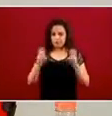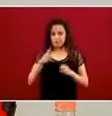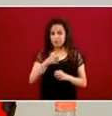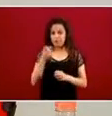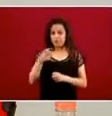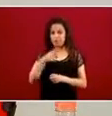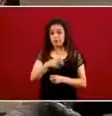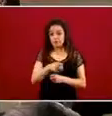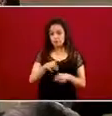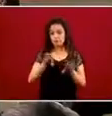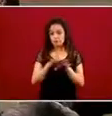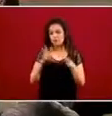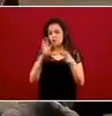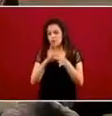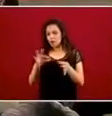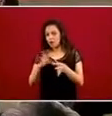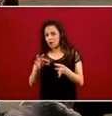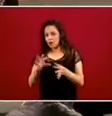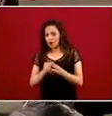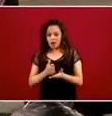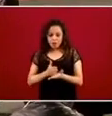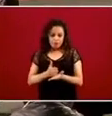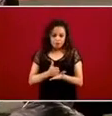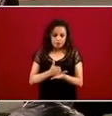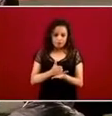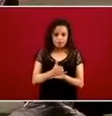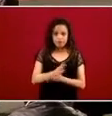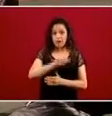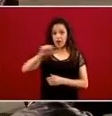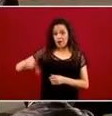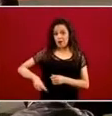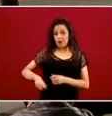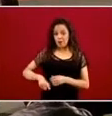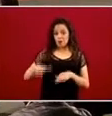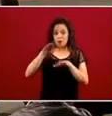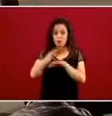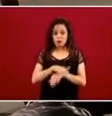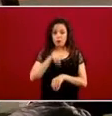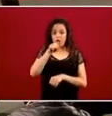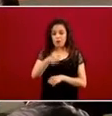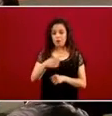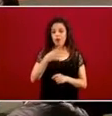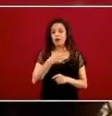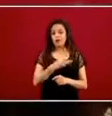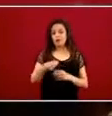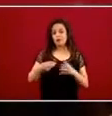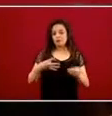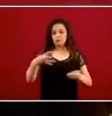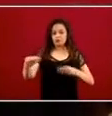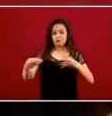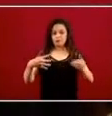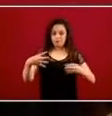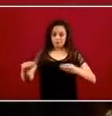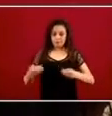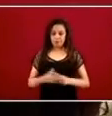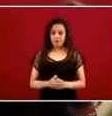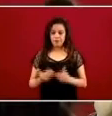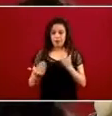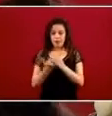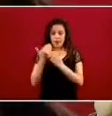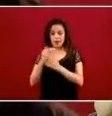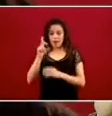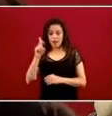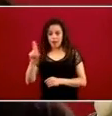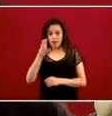Ministry of Health, and this is an effort to also replicate the joint efforts of the federal government in the national